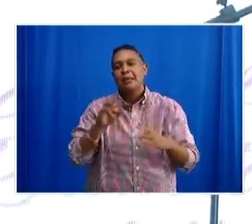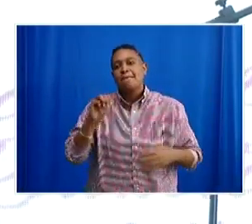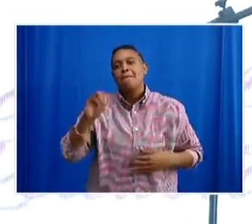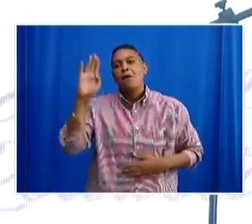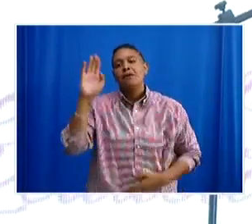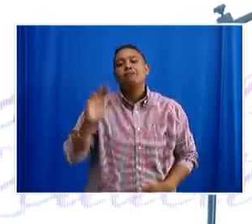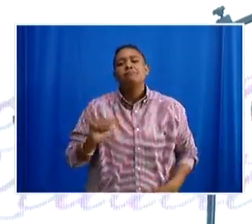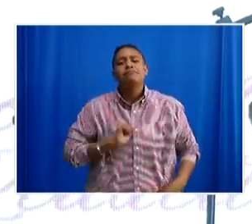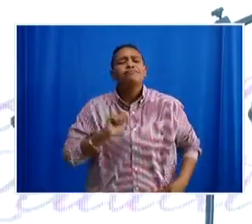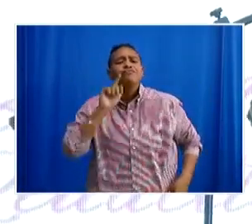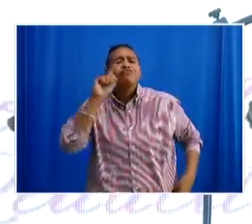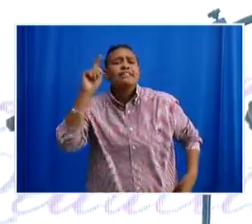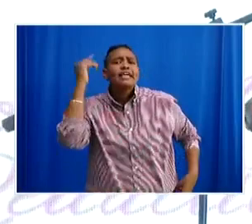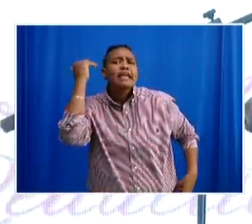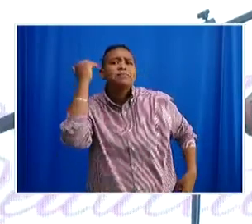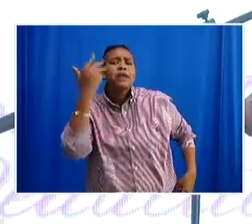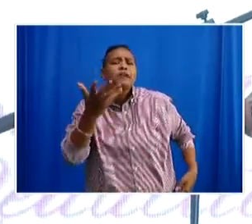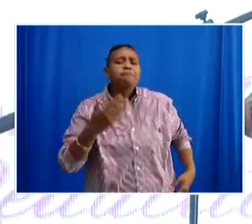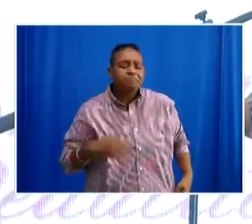I'm expecting that